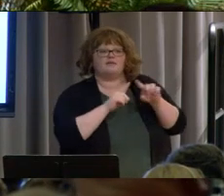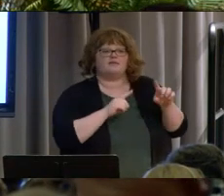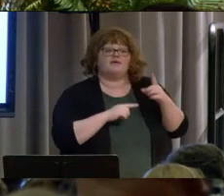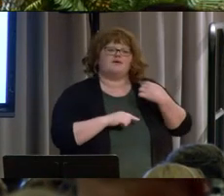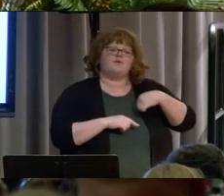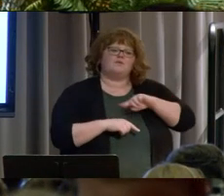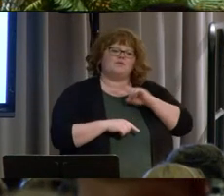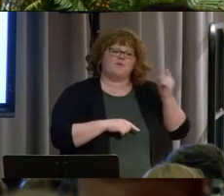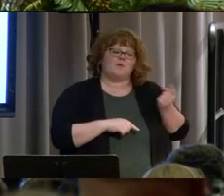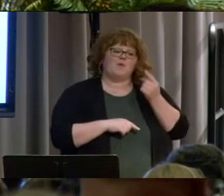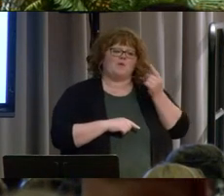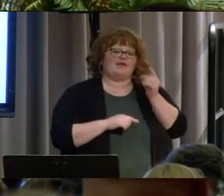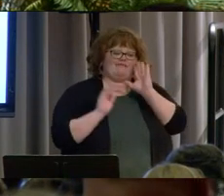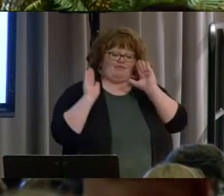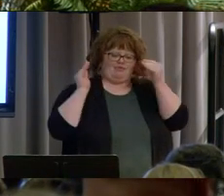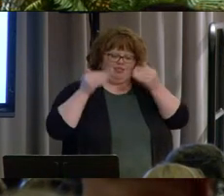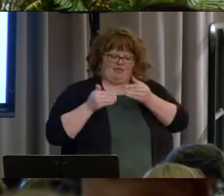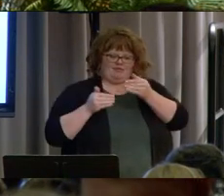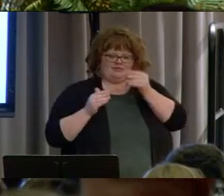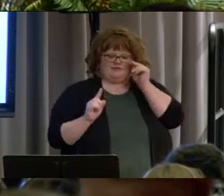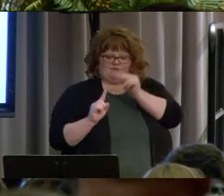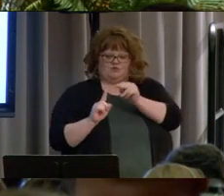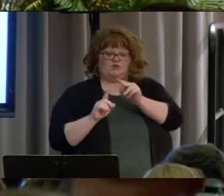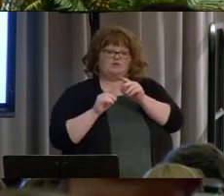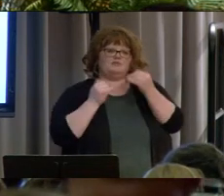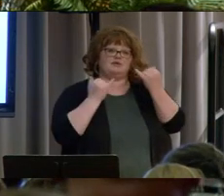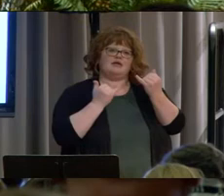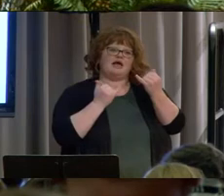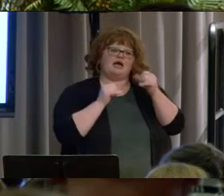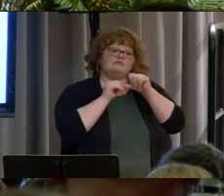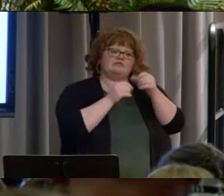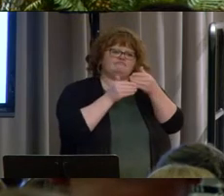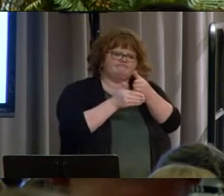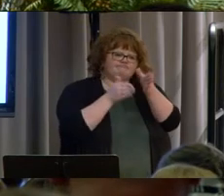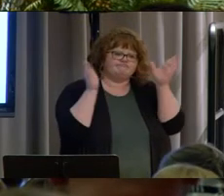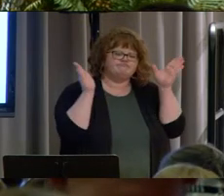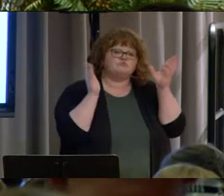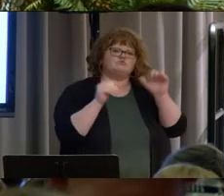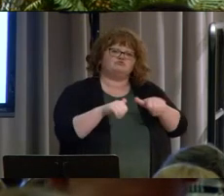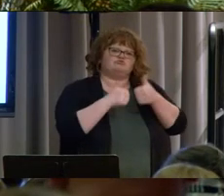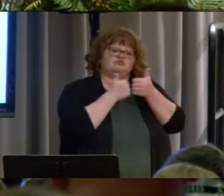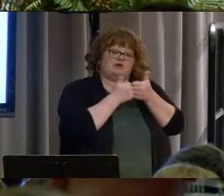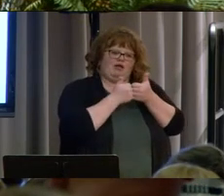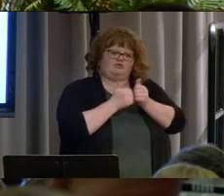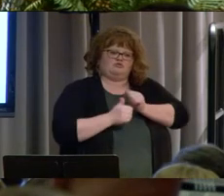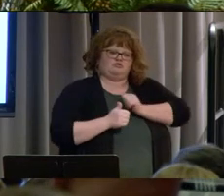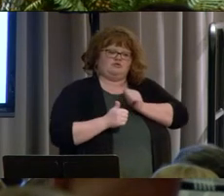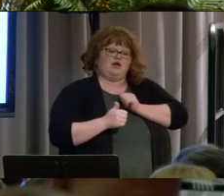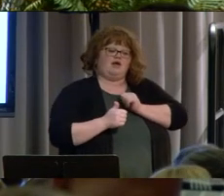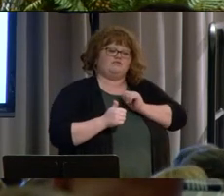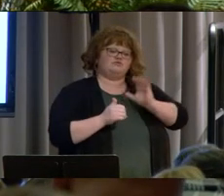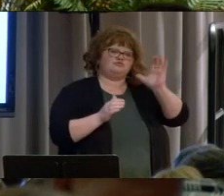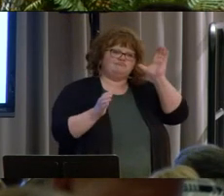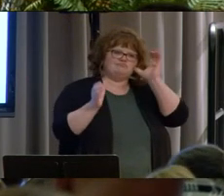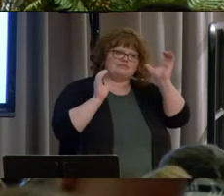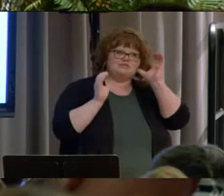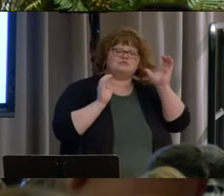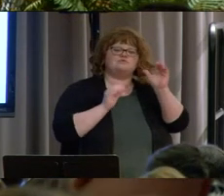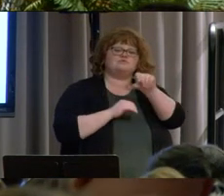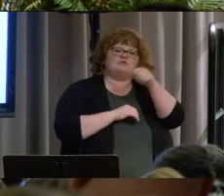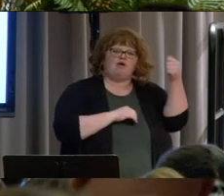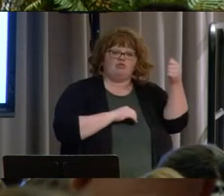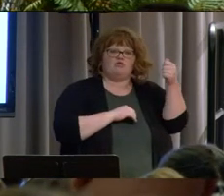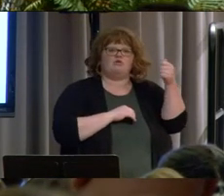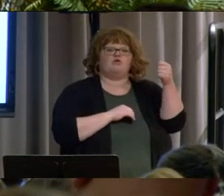taught each other. And so, Bev, as we continue to challenge ourselves, to listen to other perspectives that aren't ours, it